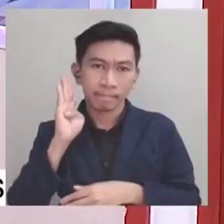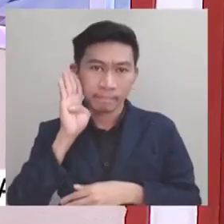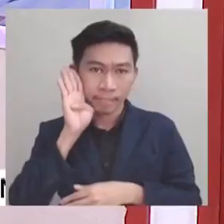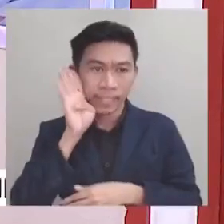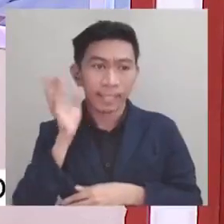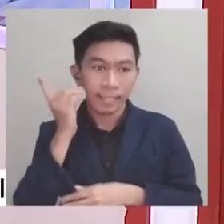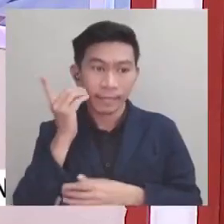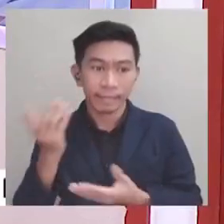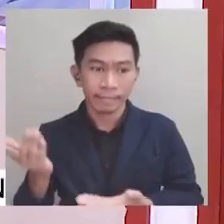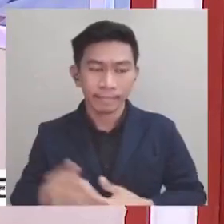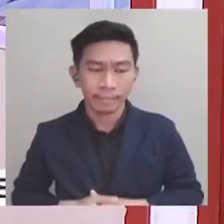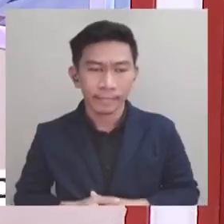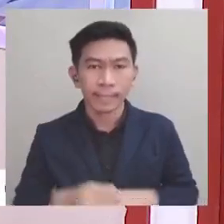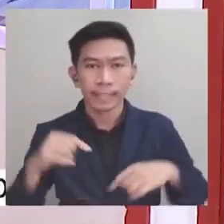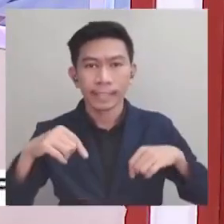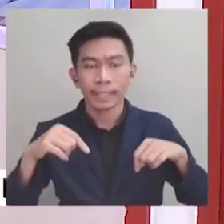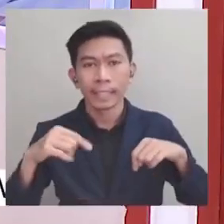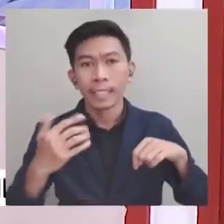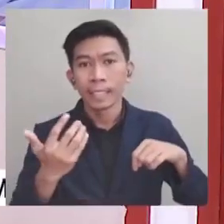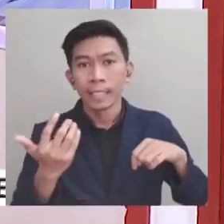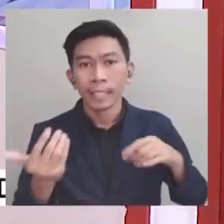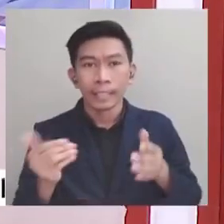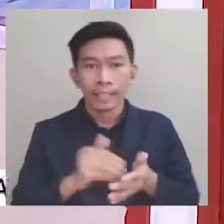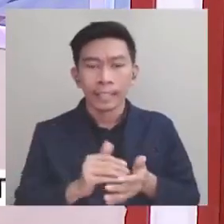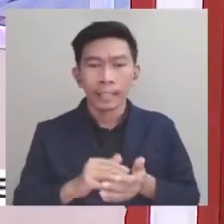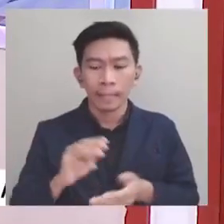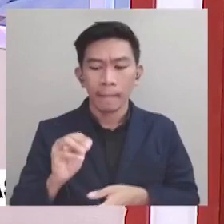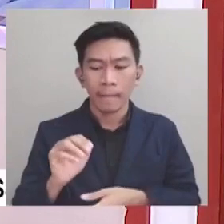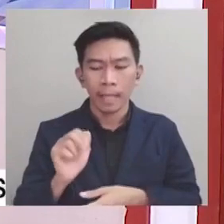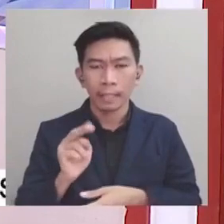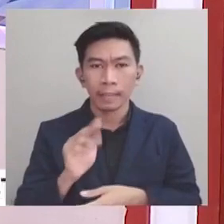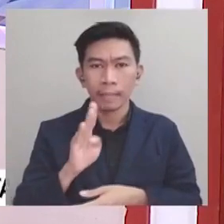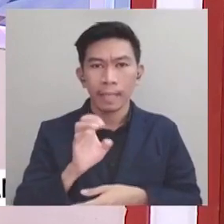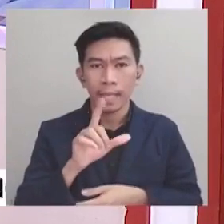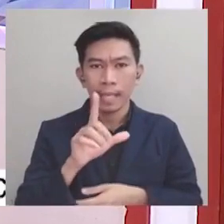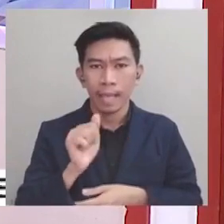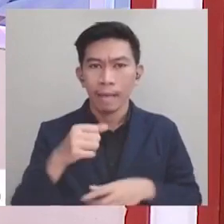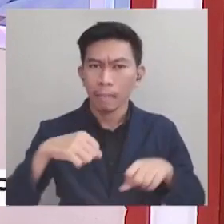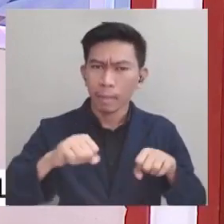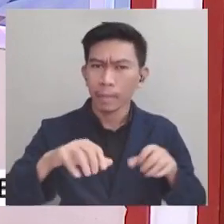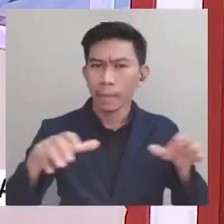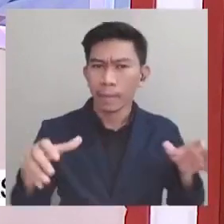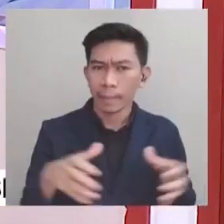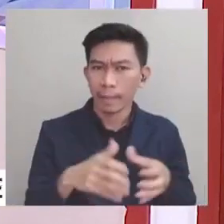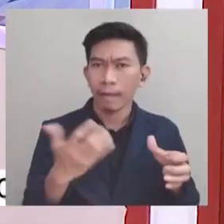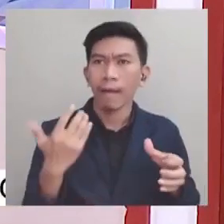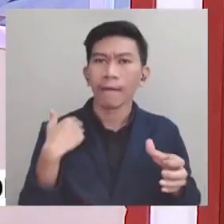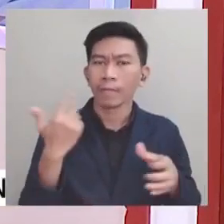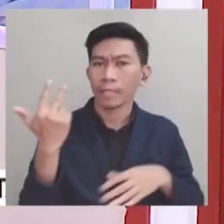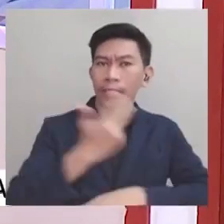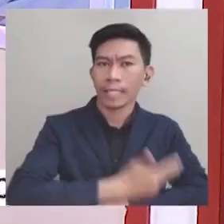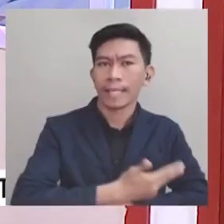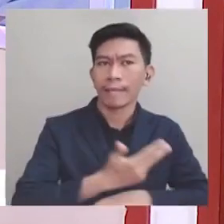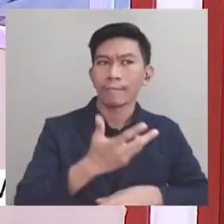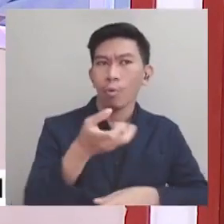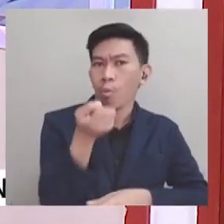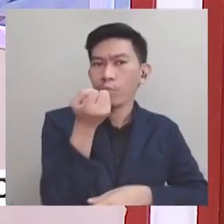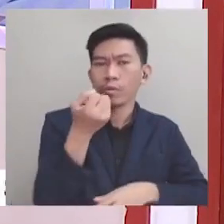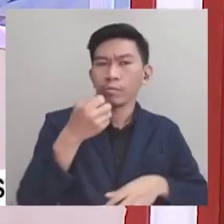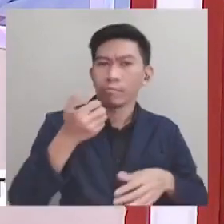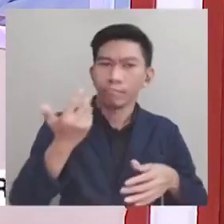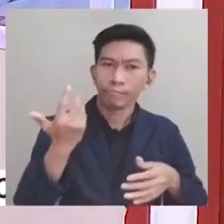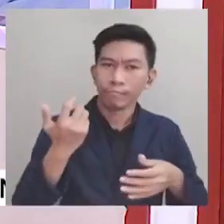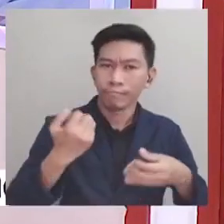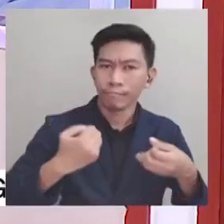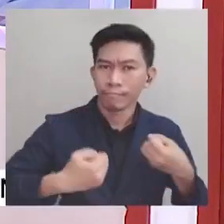Transport group Manibela will hold a three-day nationwide transport strike coinciding with President Marcos's second State of the Nation address.